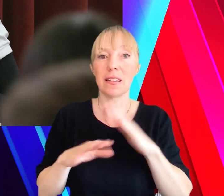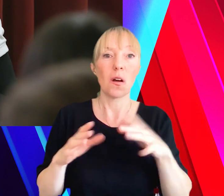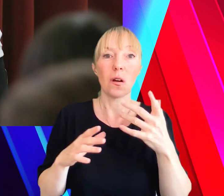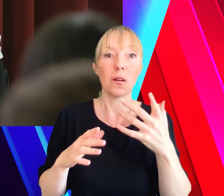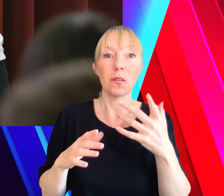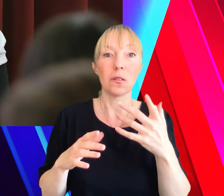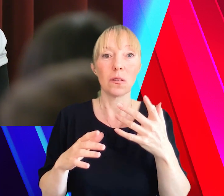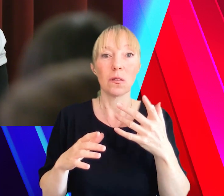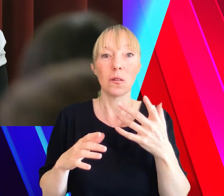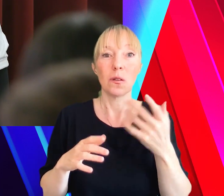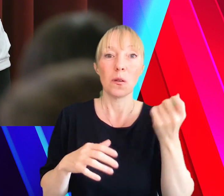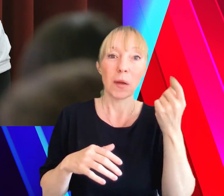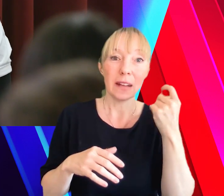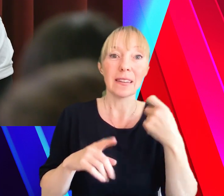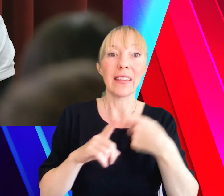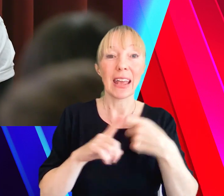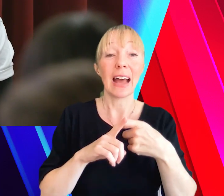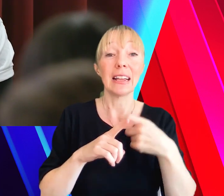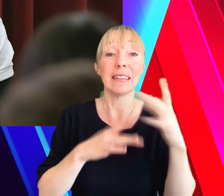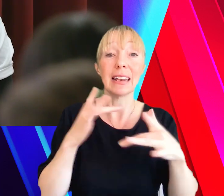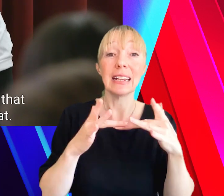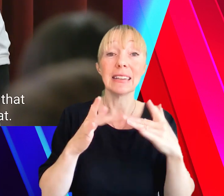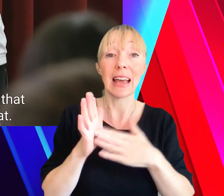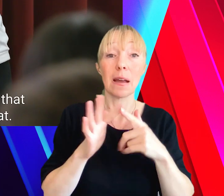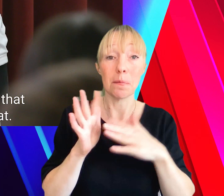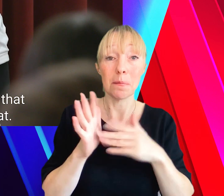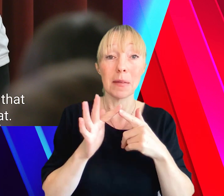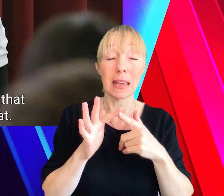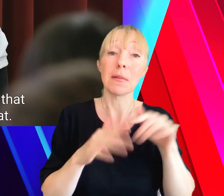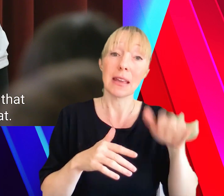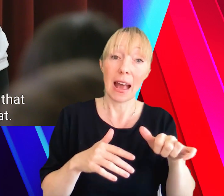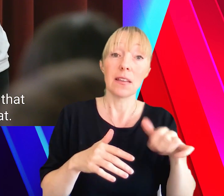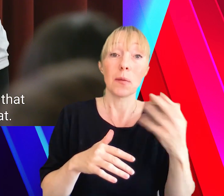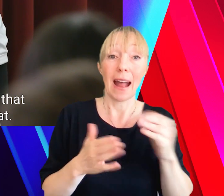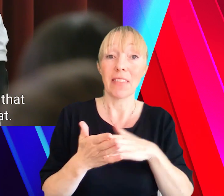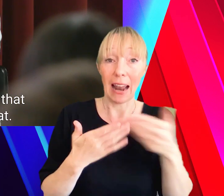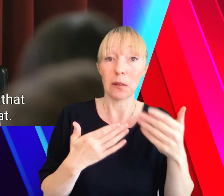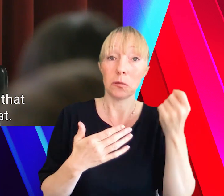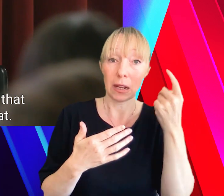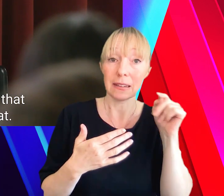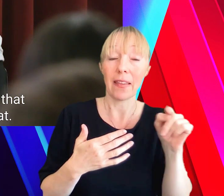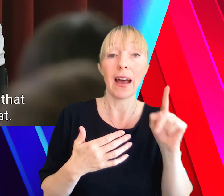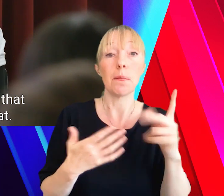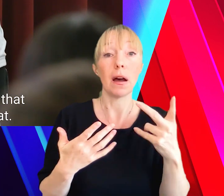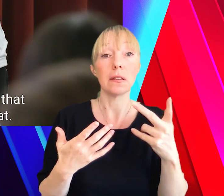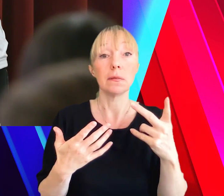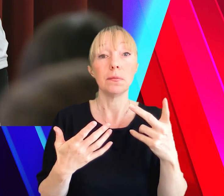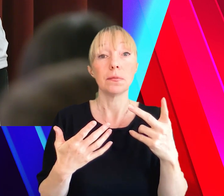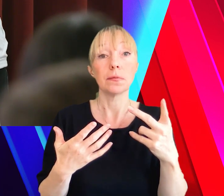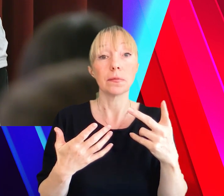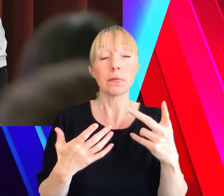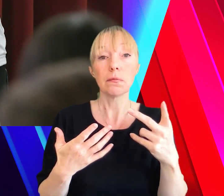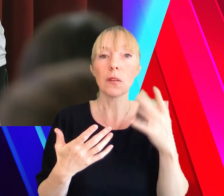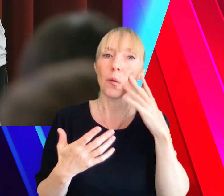and not because we understand that like Keanu is an internet meme, even though we have that language and that ability to have, you know, conversations about that. So